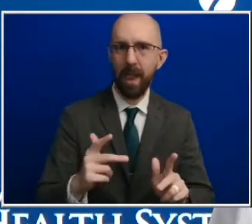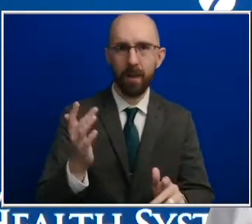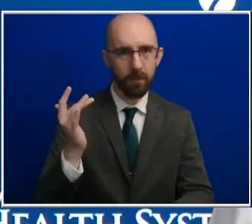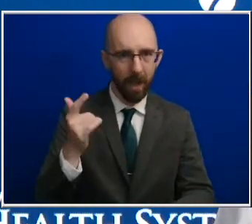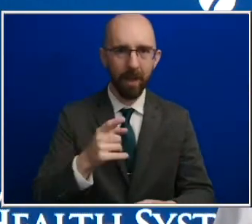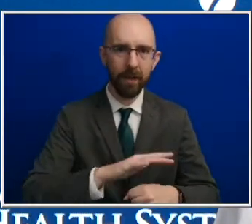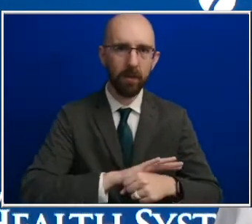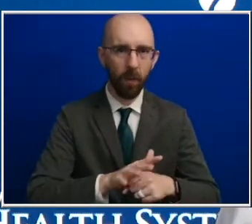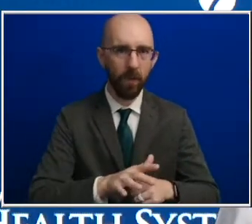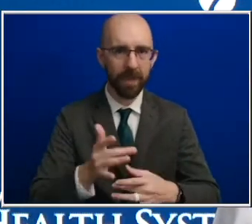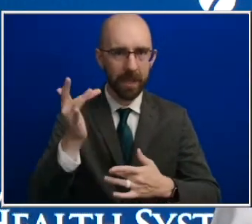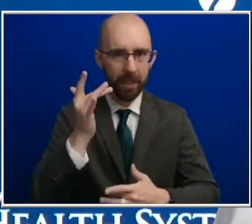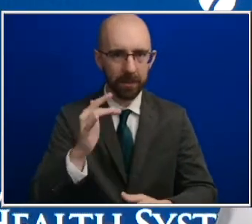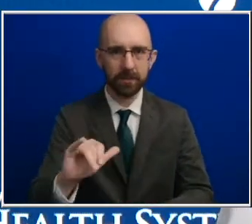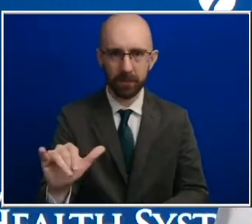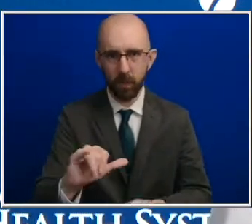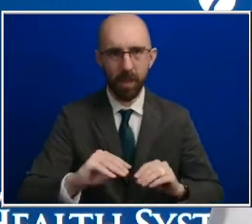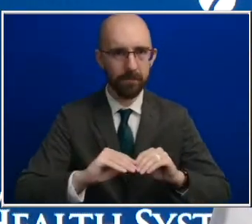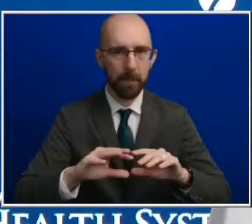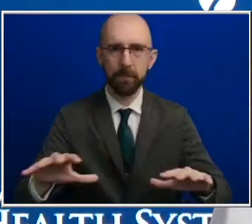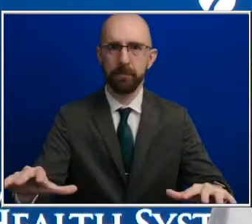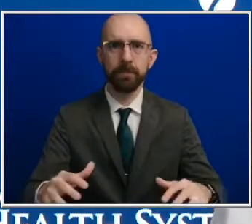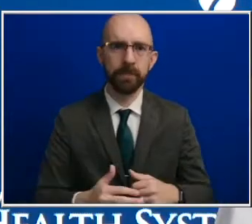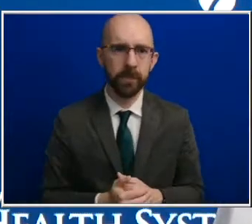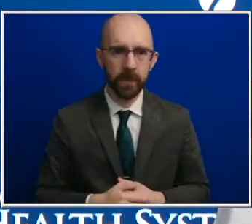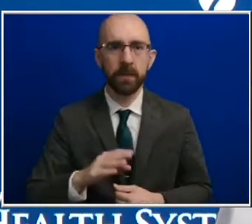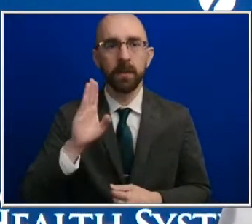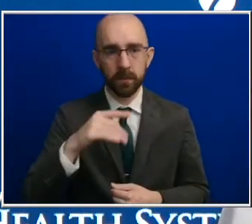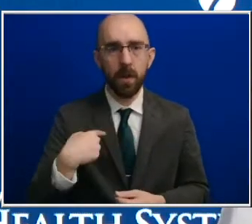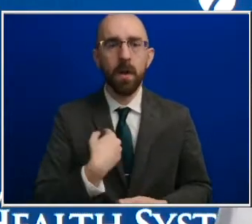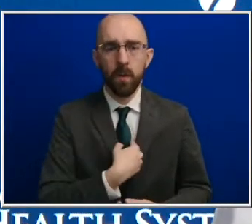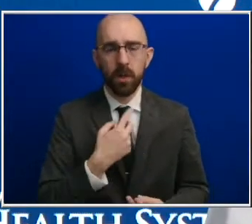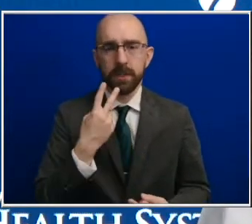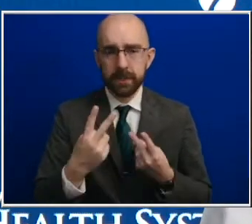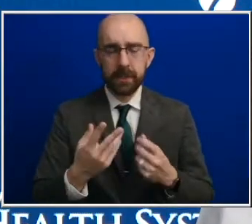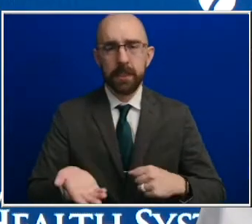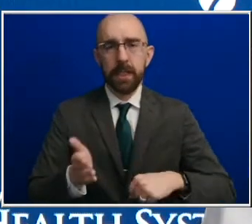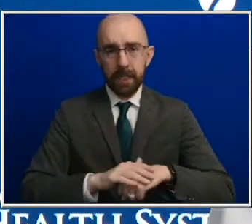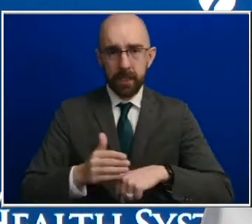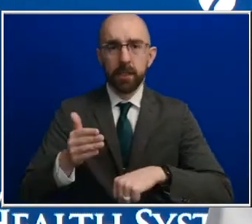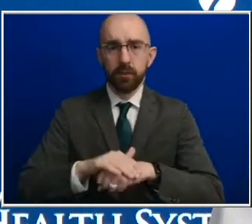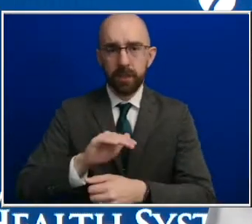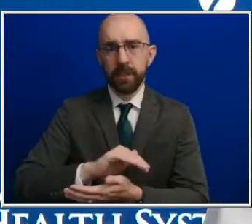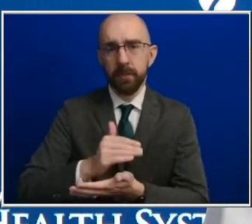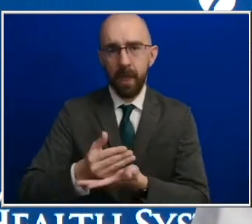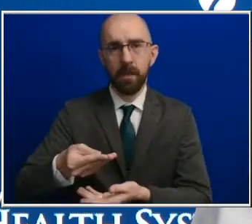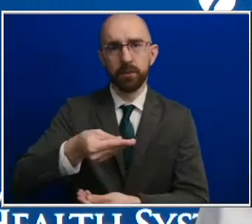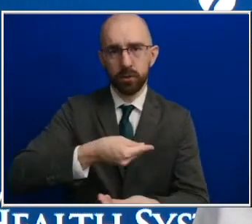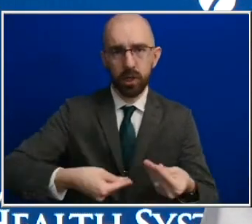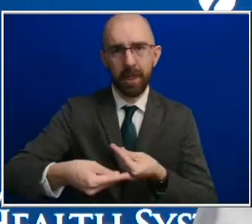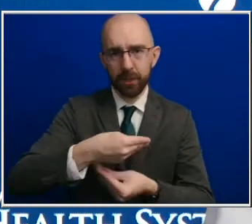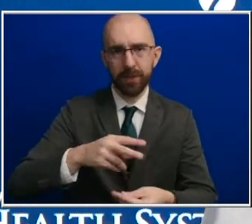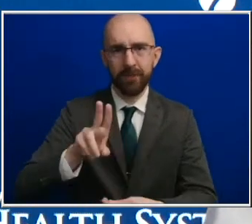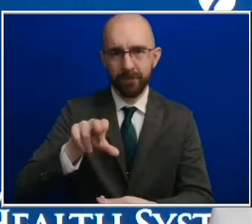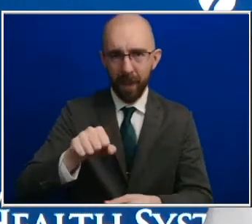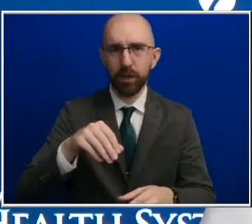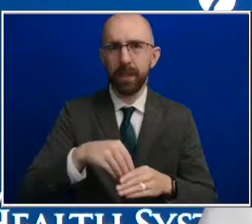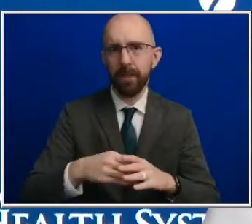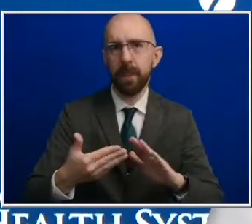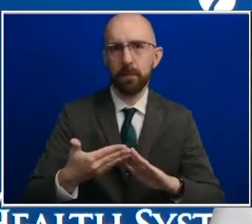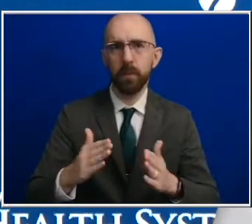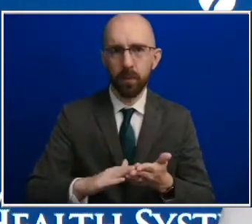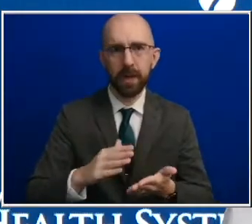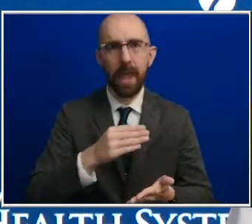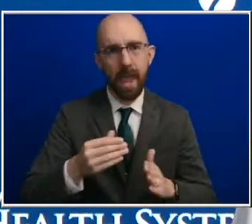illnesses as well. So we know that we are seeing increased amounts of circulation of the virus in our community and in communities